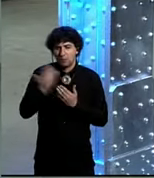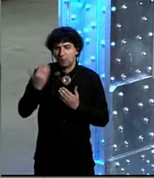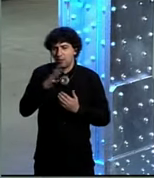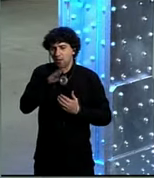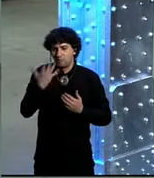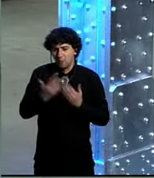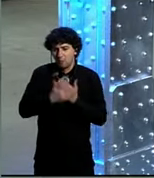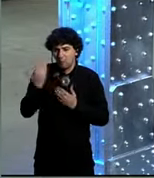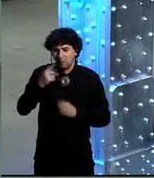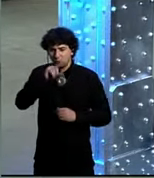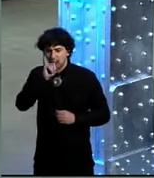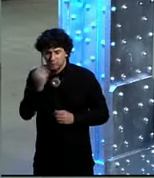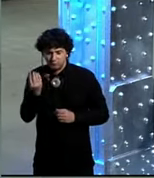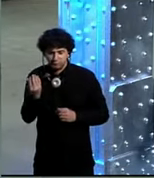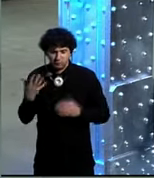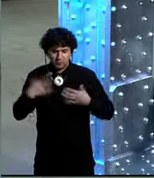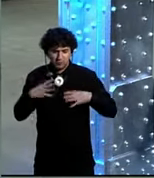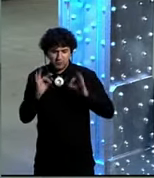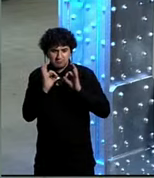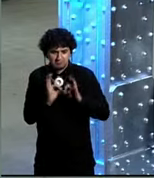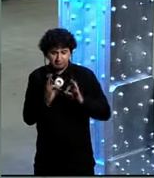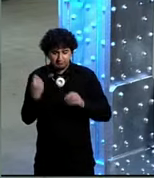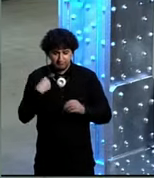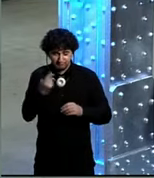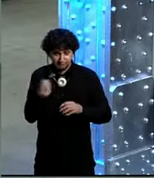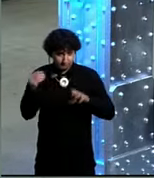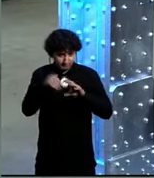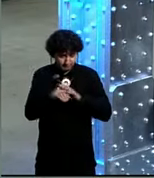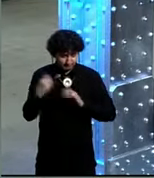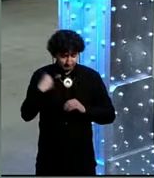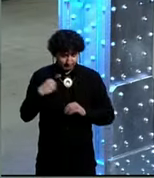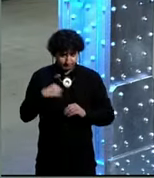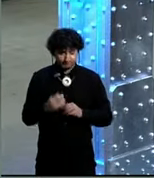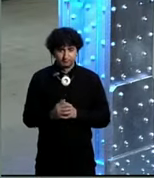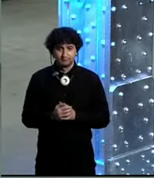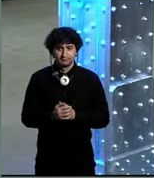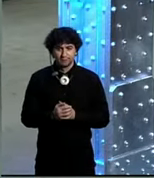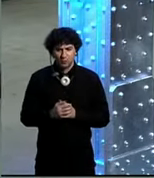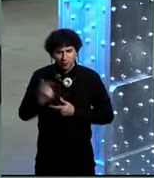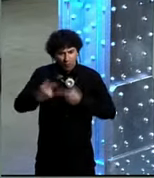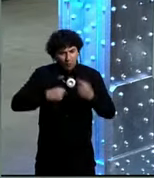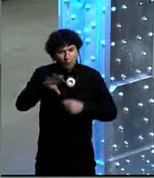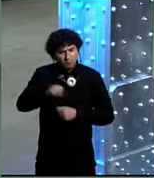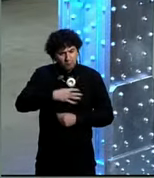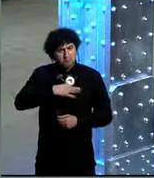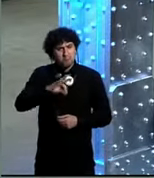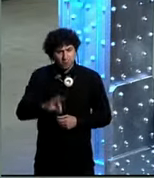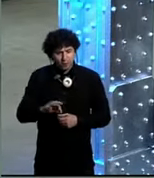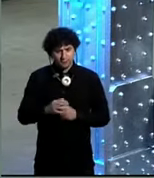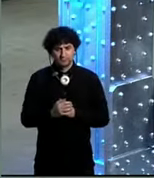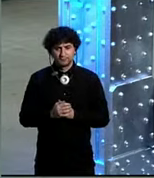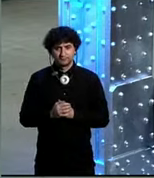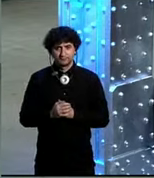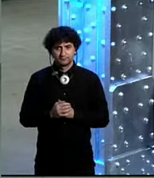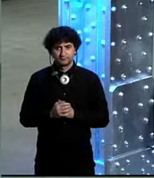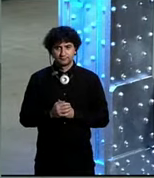that she wears on these accounts and shows on this Tumblr can be bought actually via the Tumblr and from the